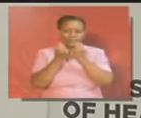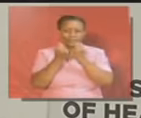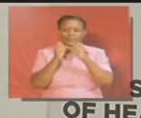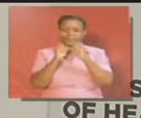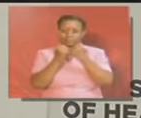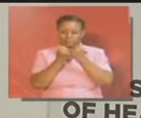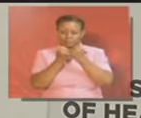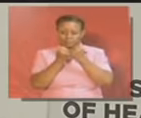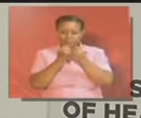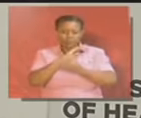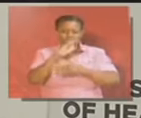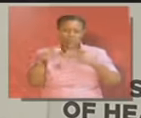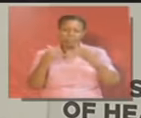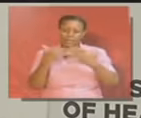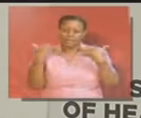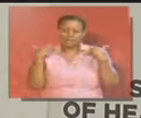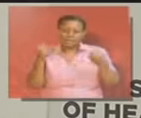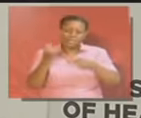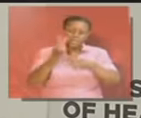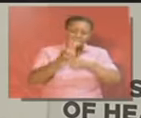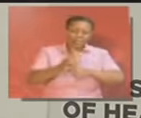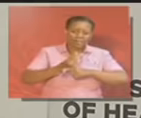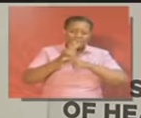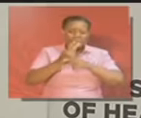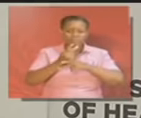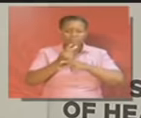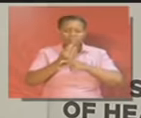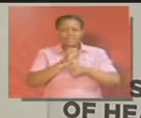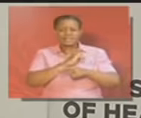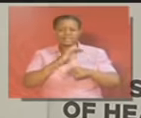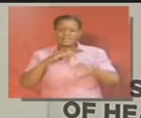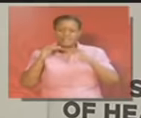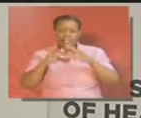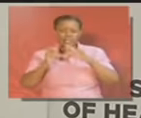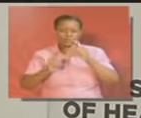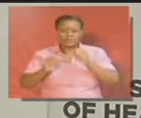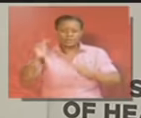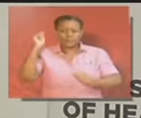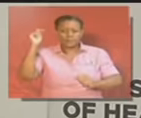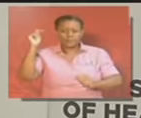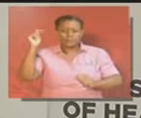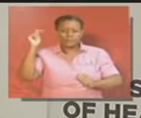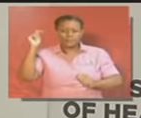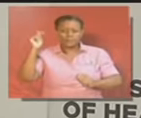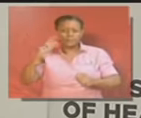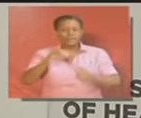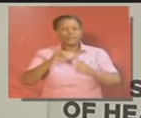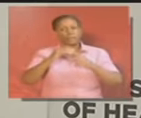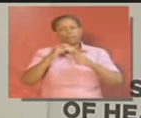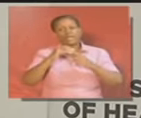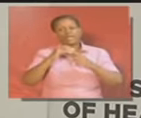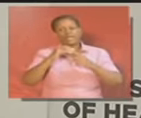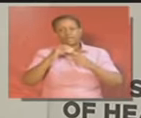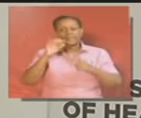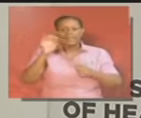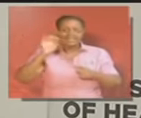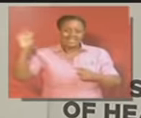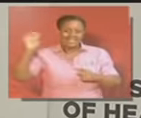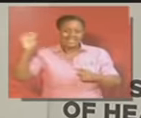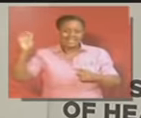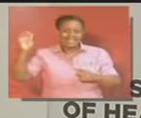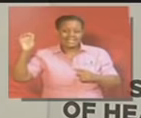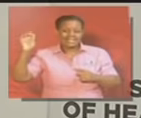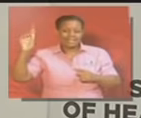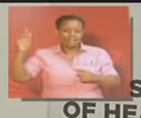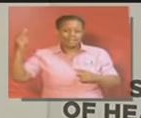but certainly to the ERHA staff, whom I know so well, the ERHA family, for your dedication and